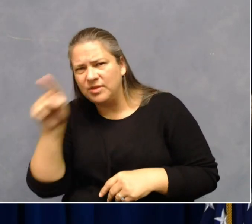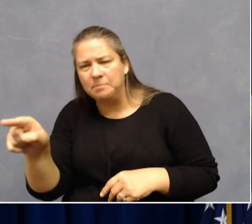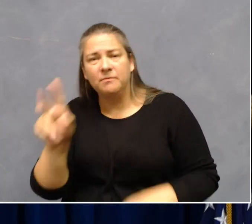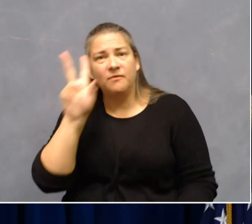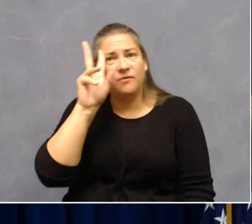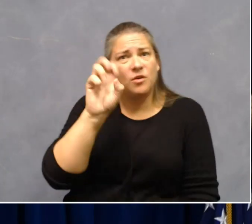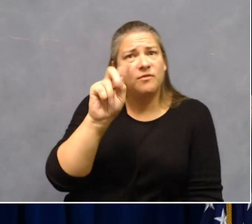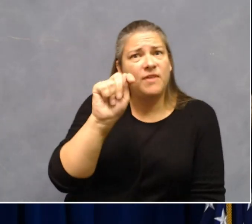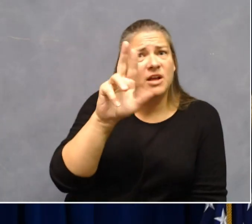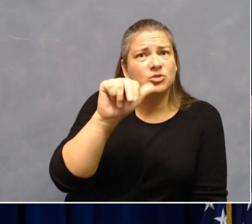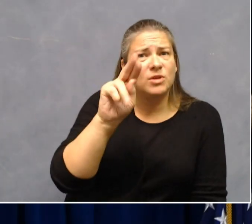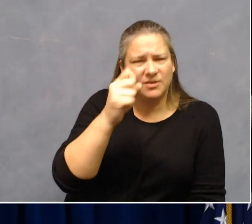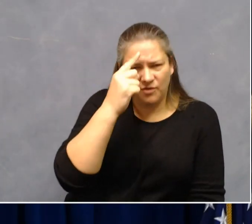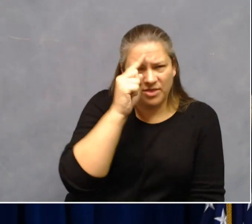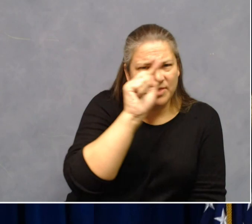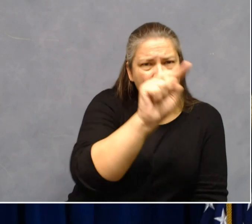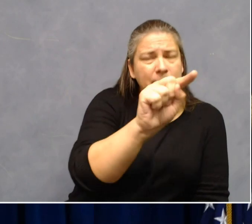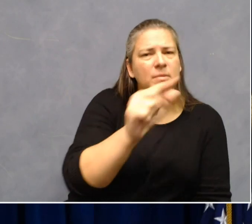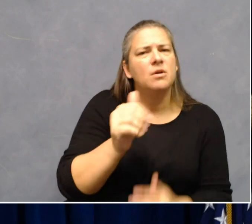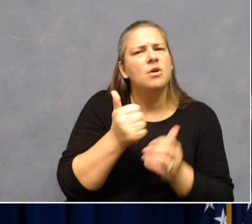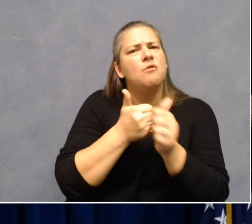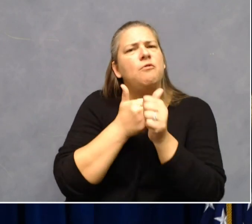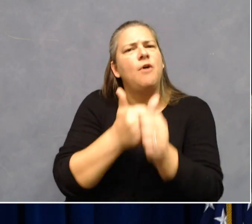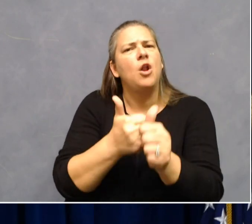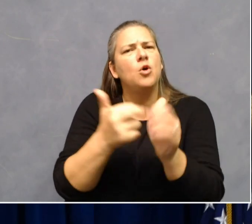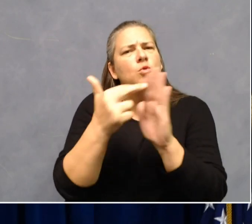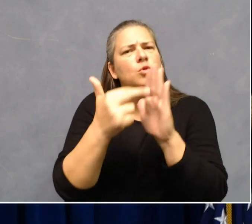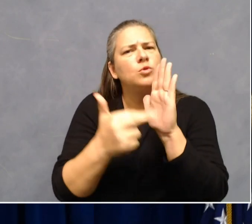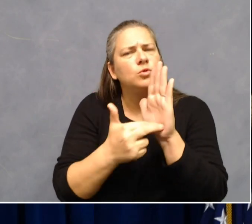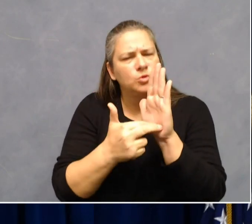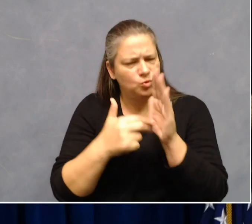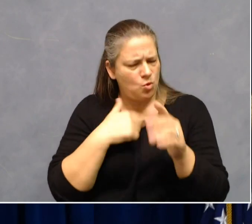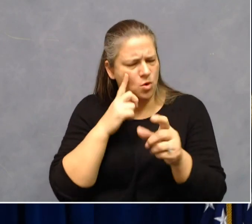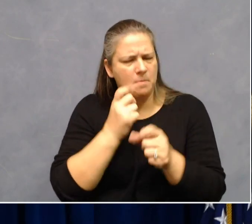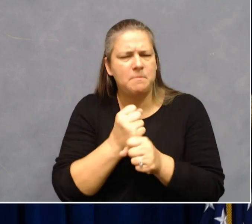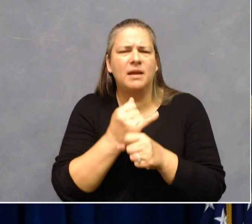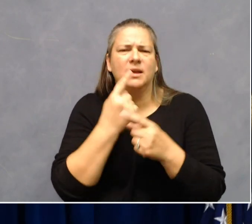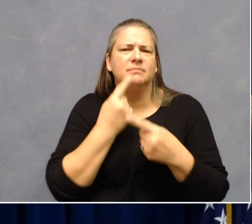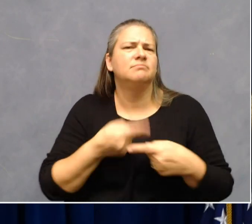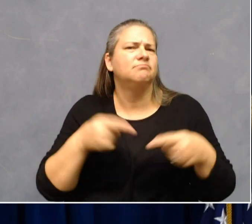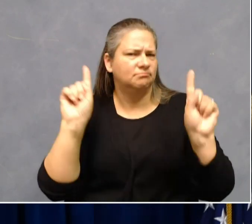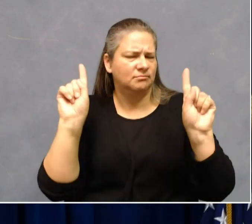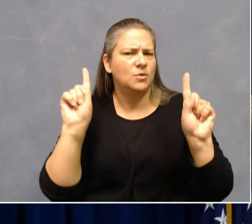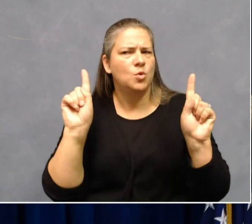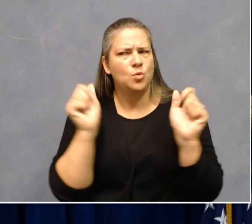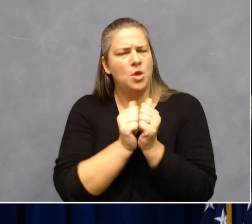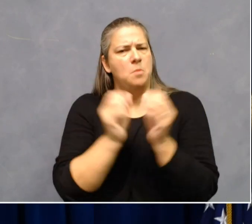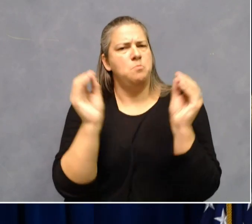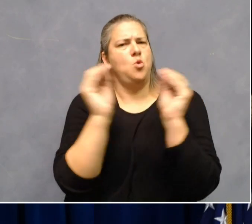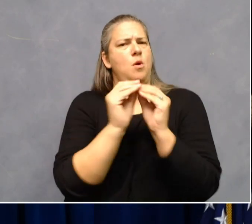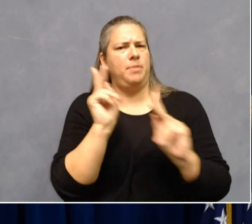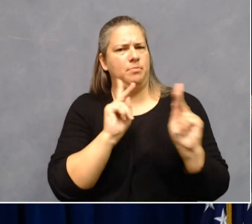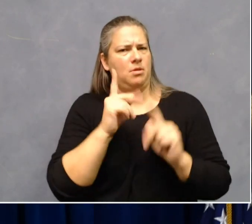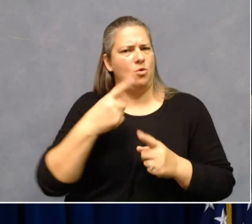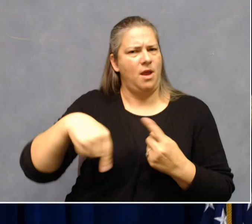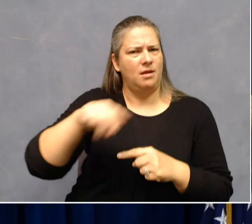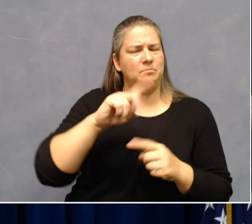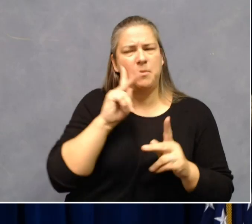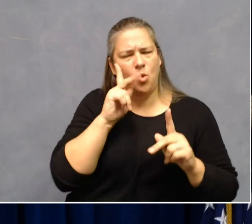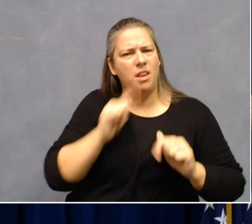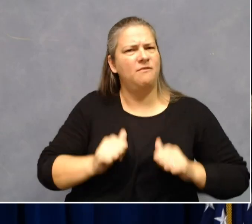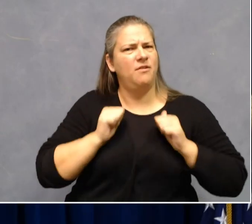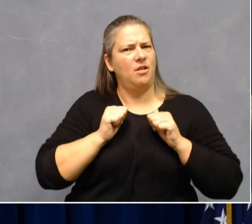the rules and the guidelines, and we'll make it through this with more of us around. Now, we're right now looking